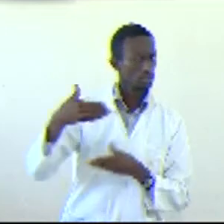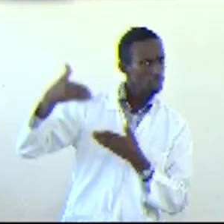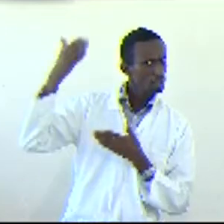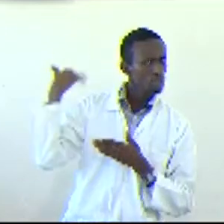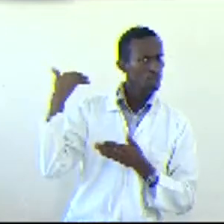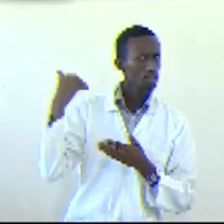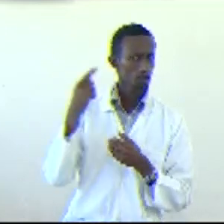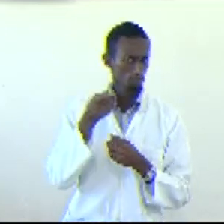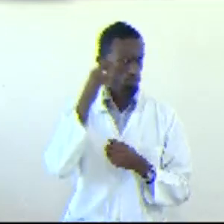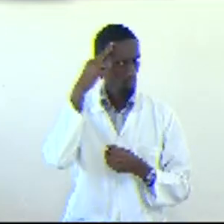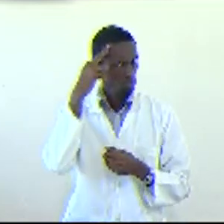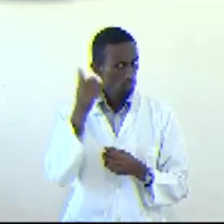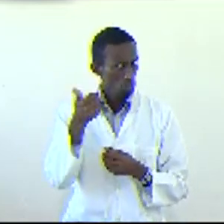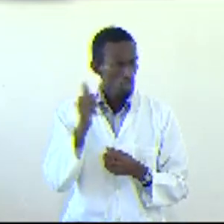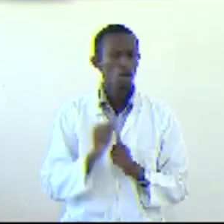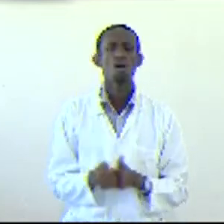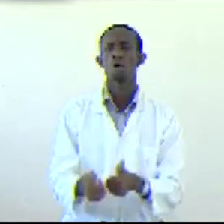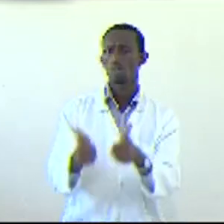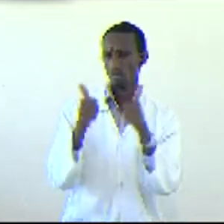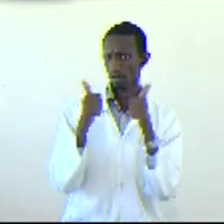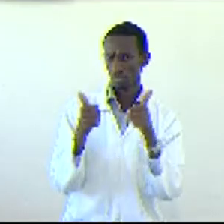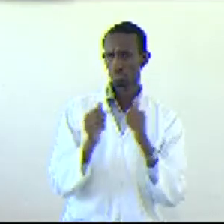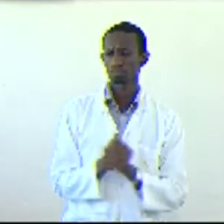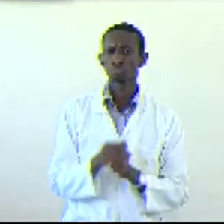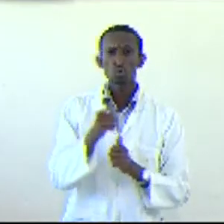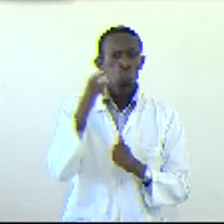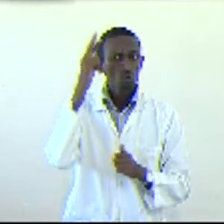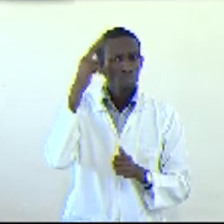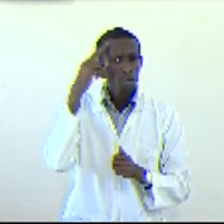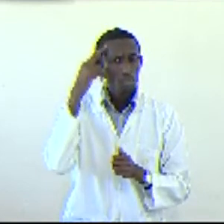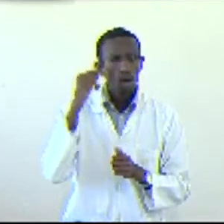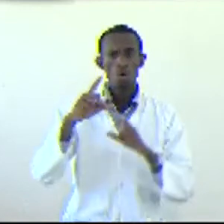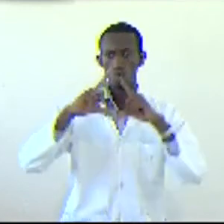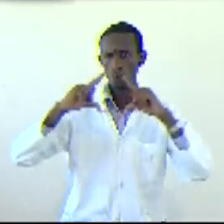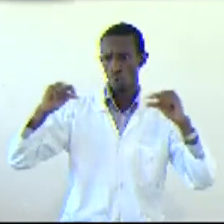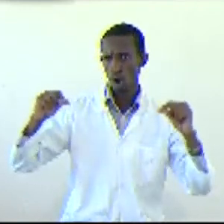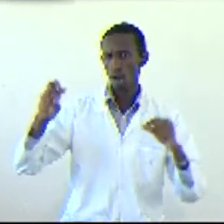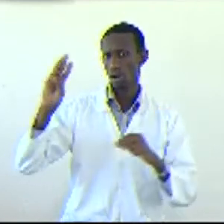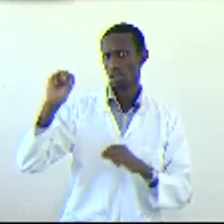Yes, that's good. Linear momentum, as you know, it is